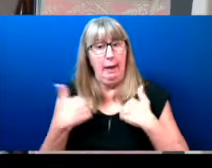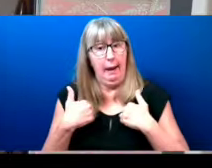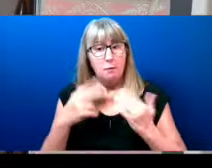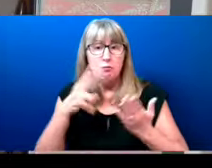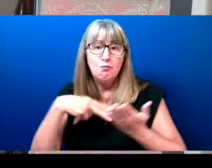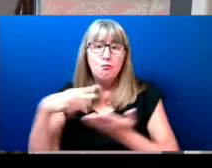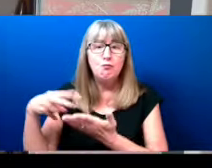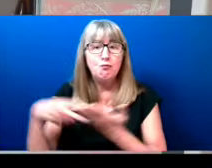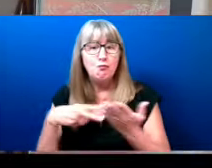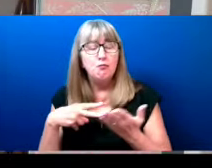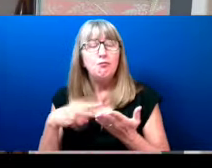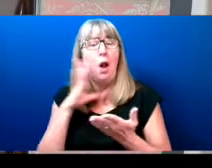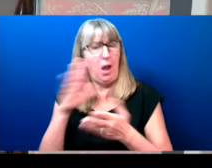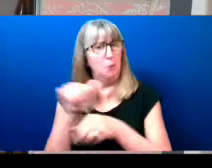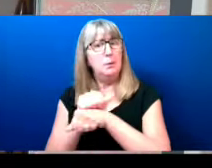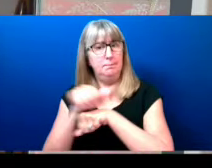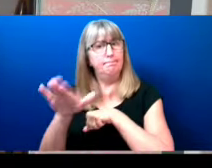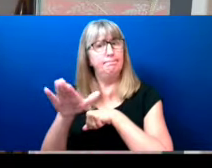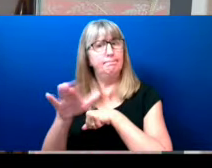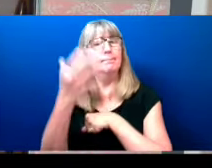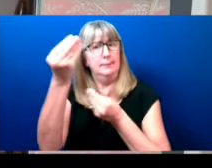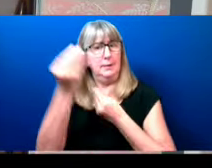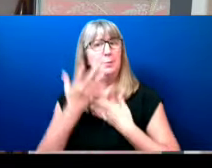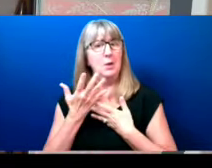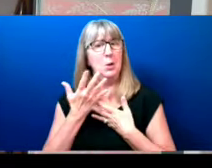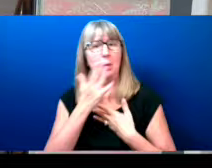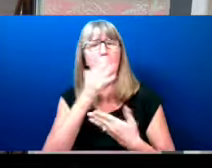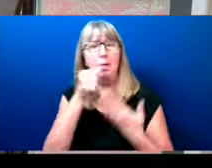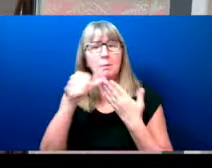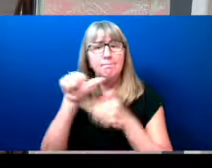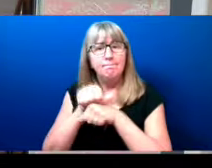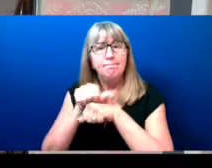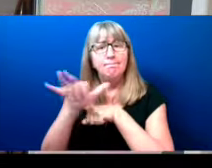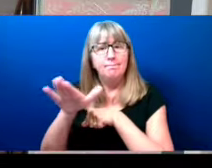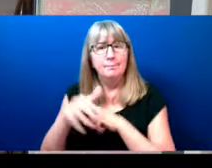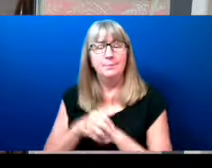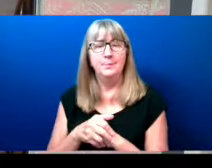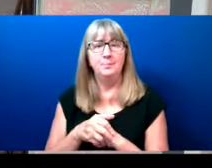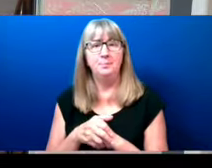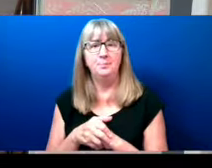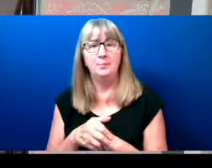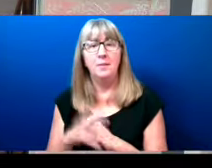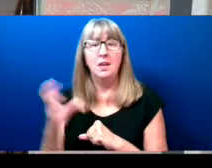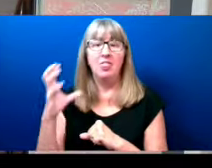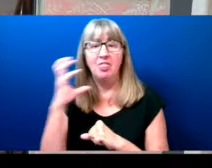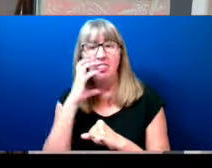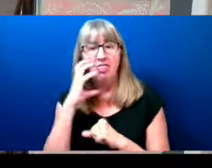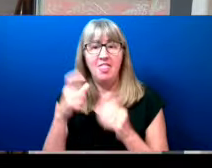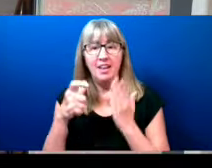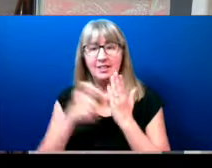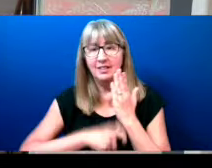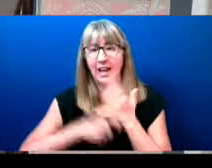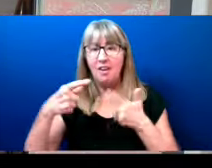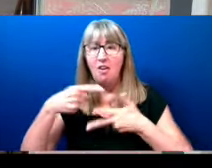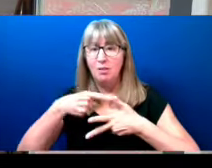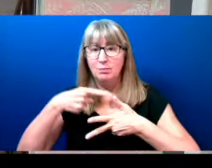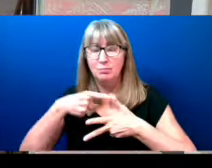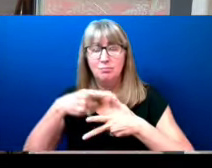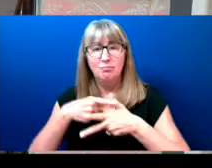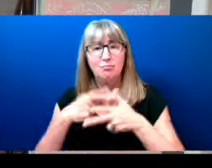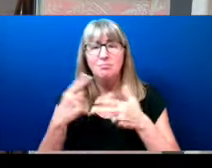that. And just let me know. And here's our big catalog that has just everything in it for